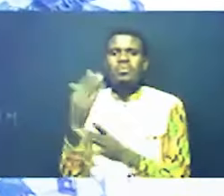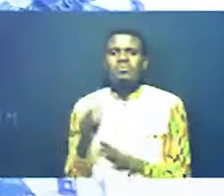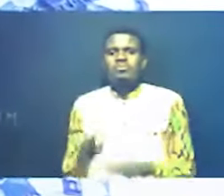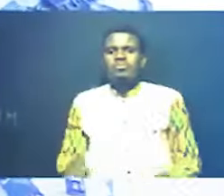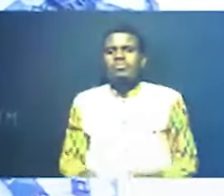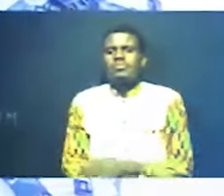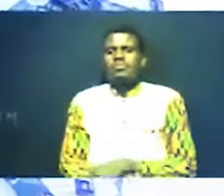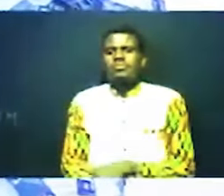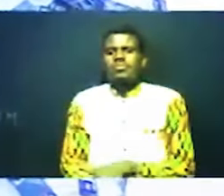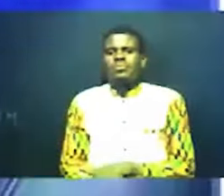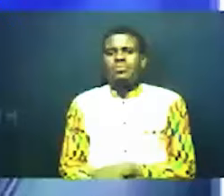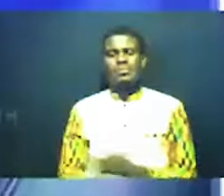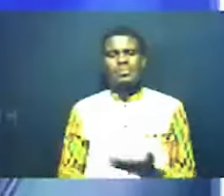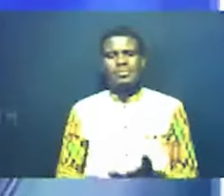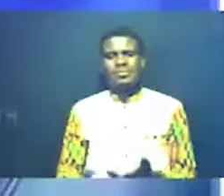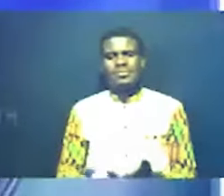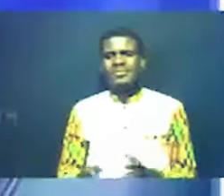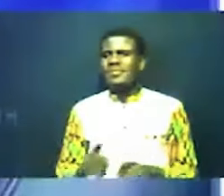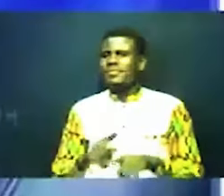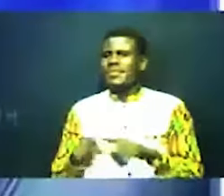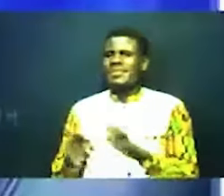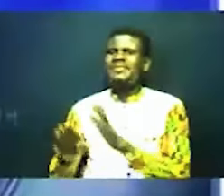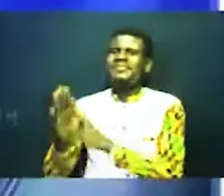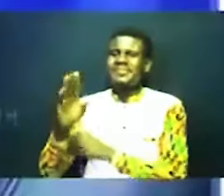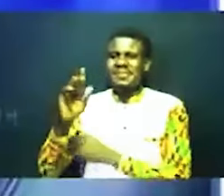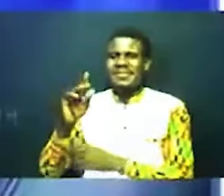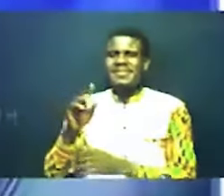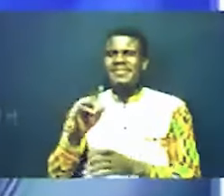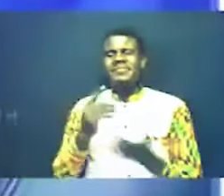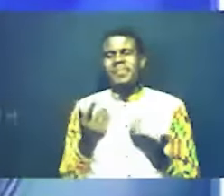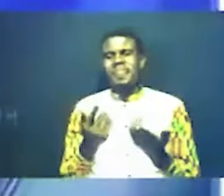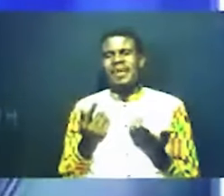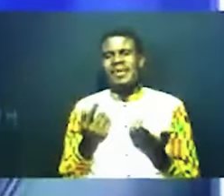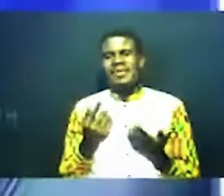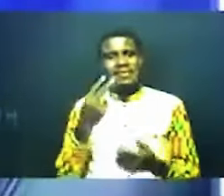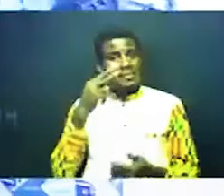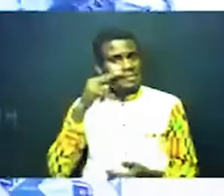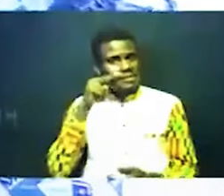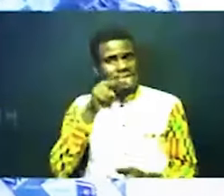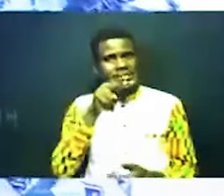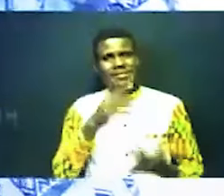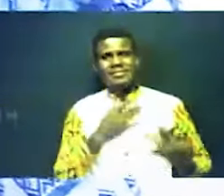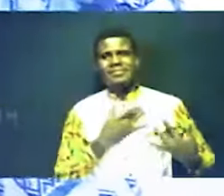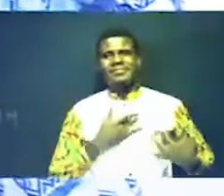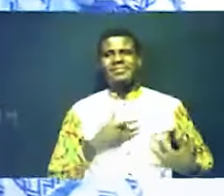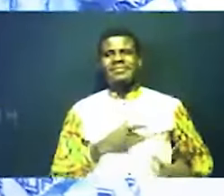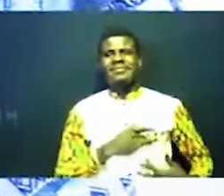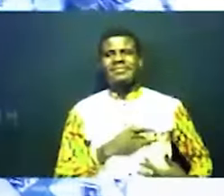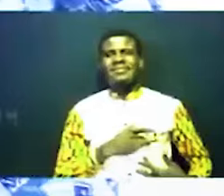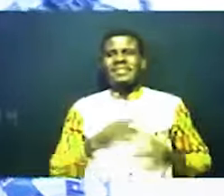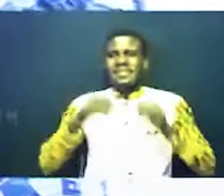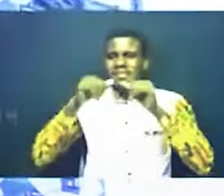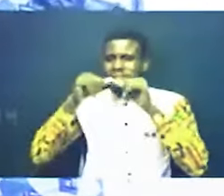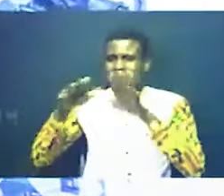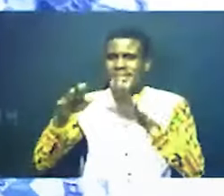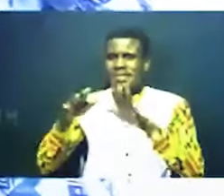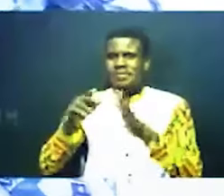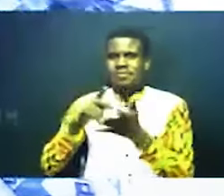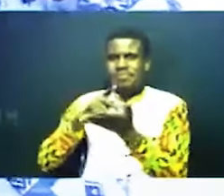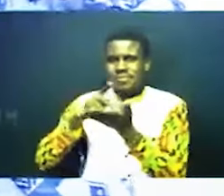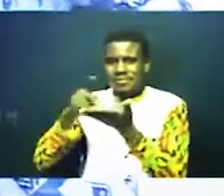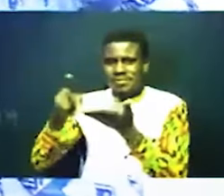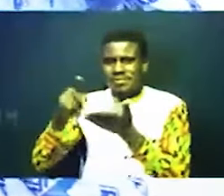because he considered the heart. Blessed are the pure in heart. For they shall see